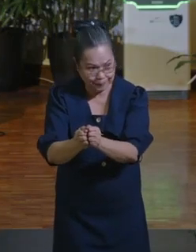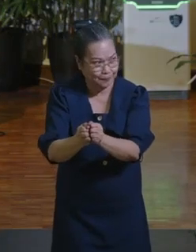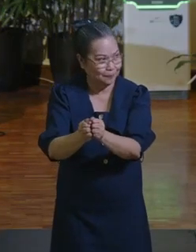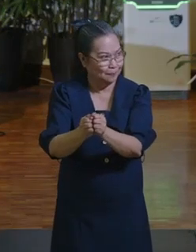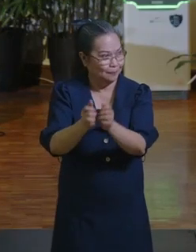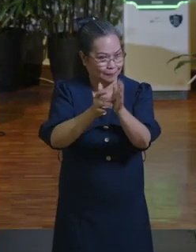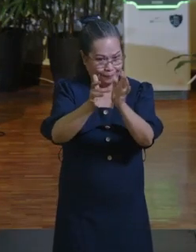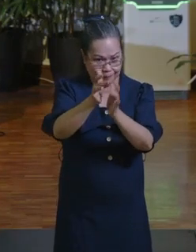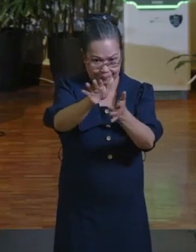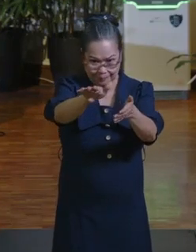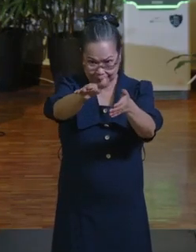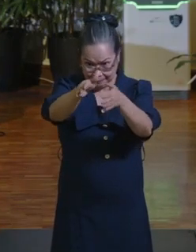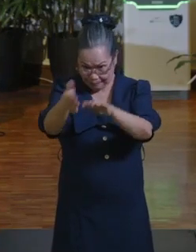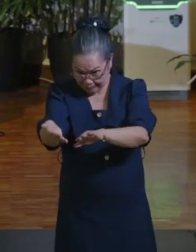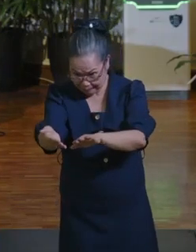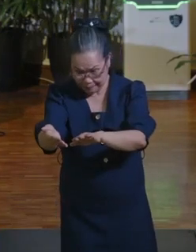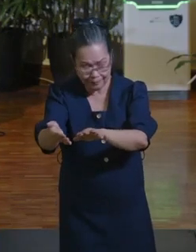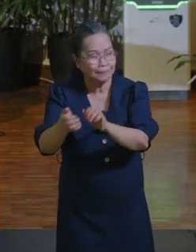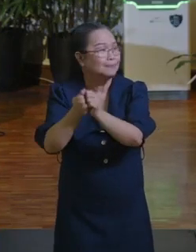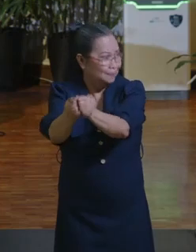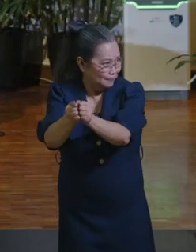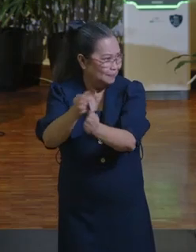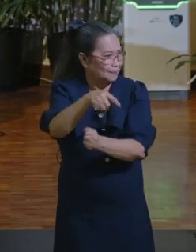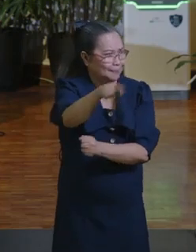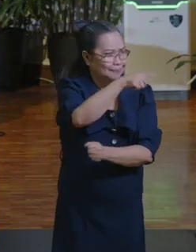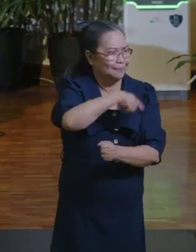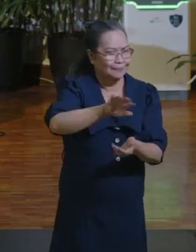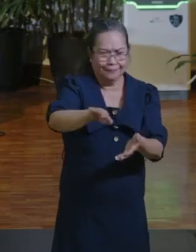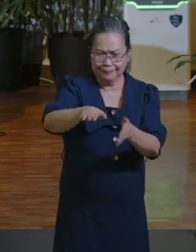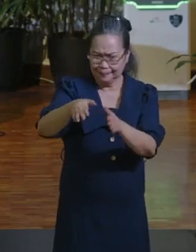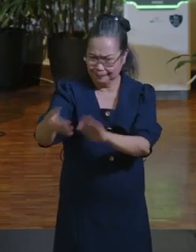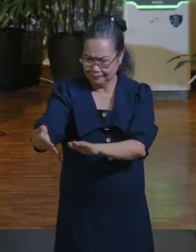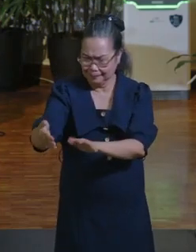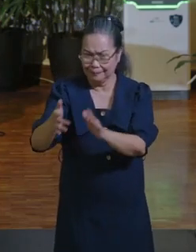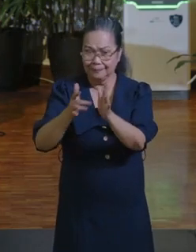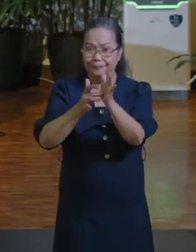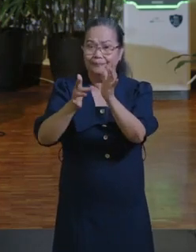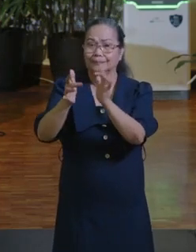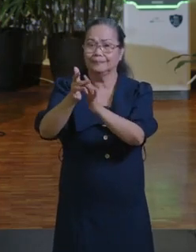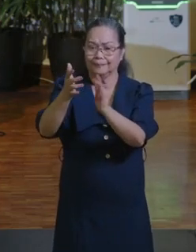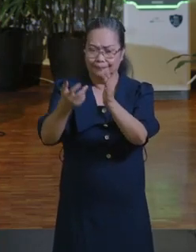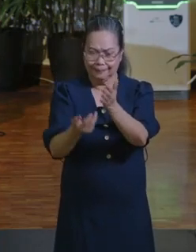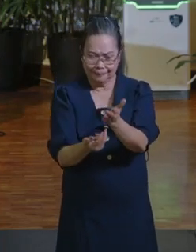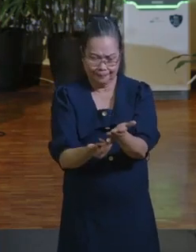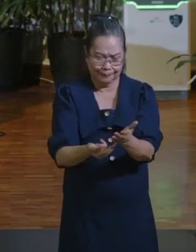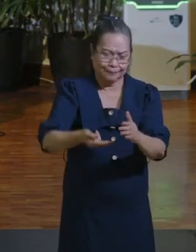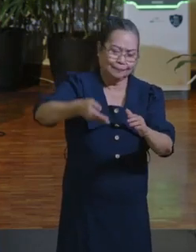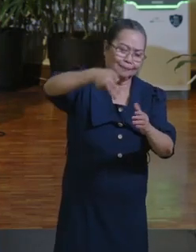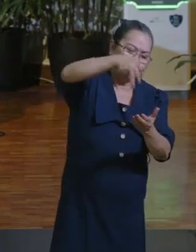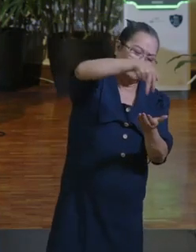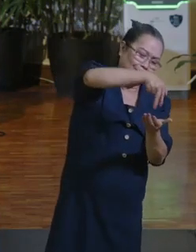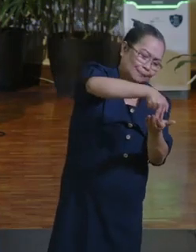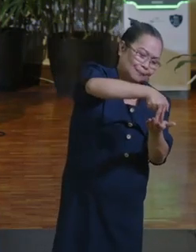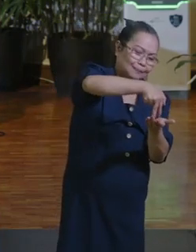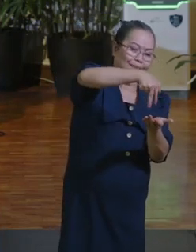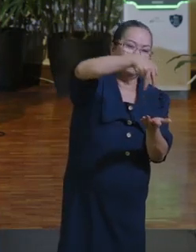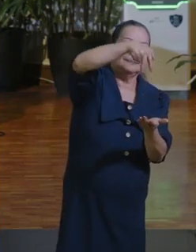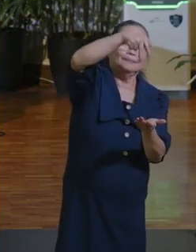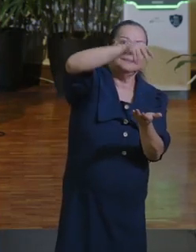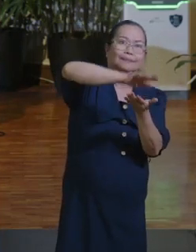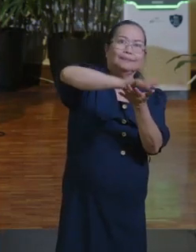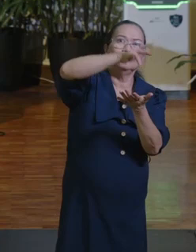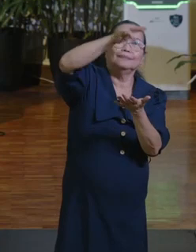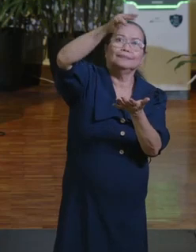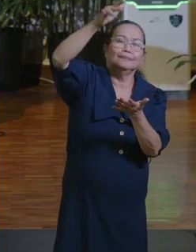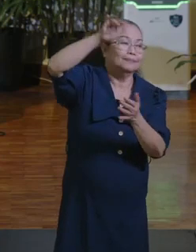therefore with Him by baptism into death, in order that just as Christ was raised from the dead by the glory of the Father, we